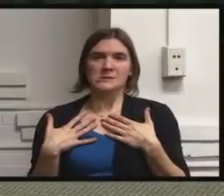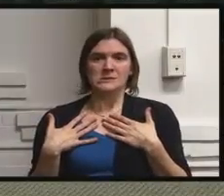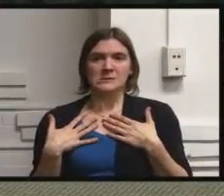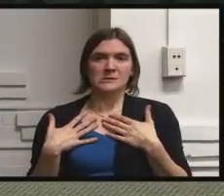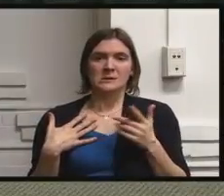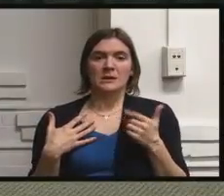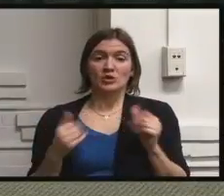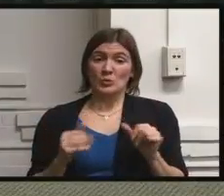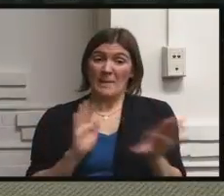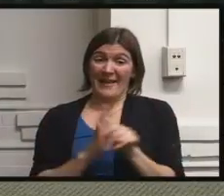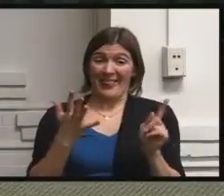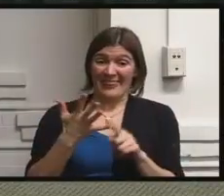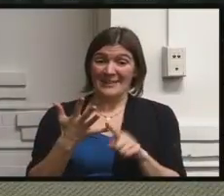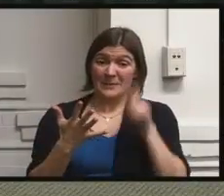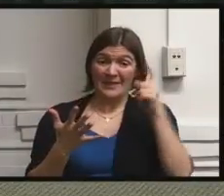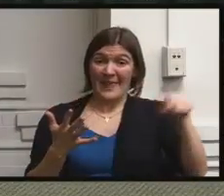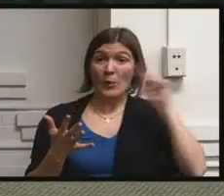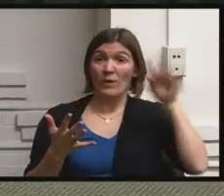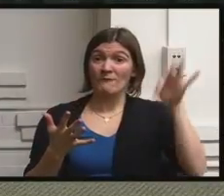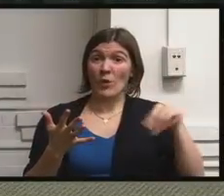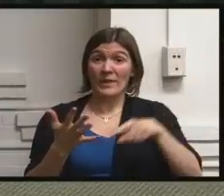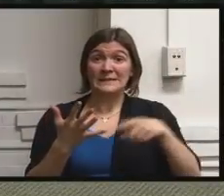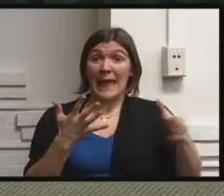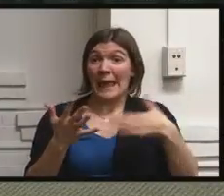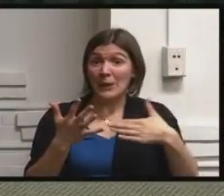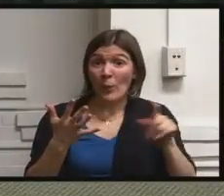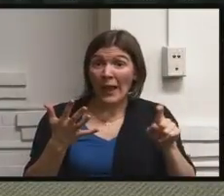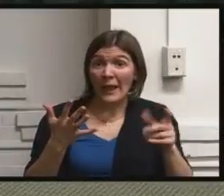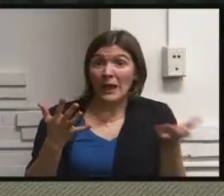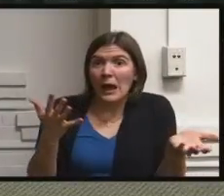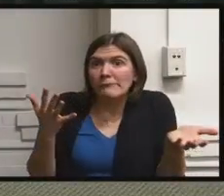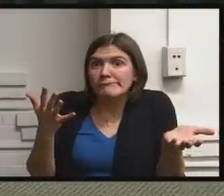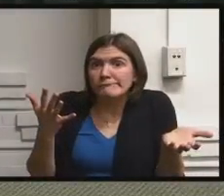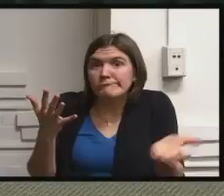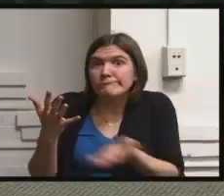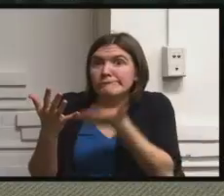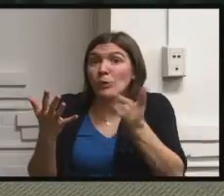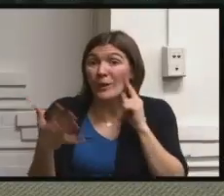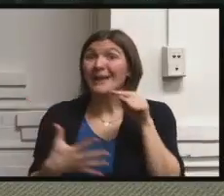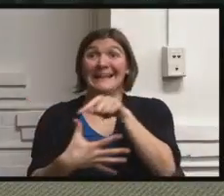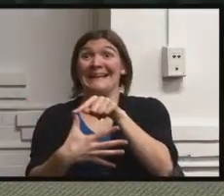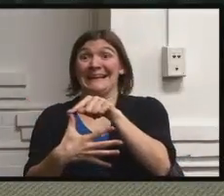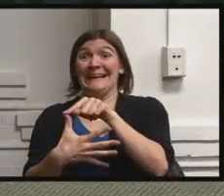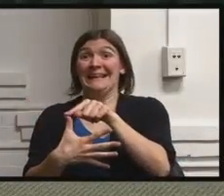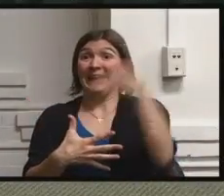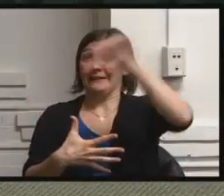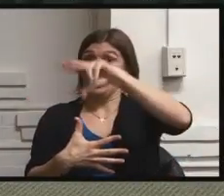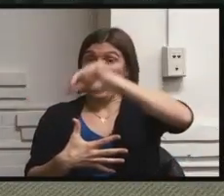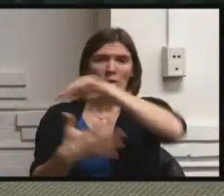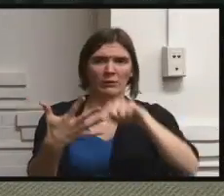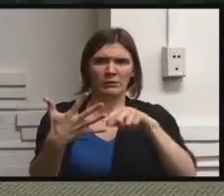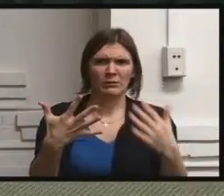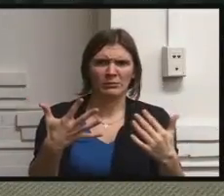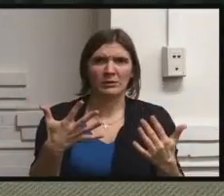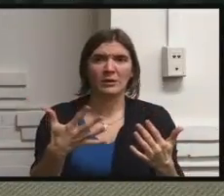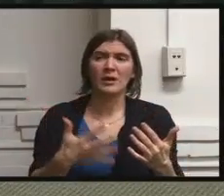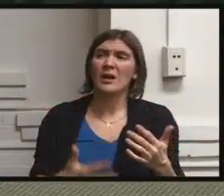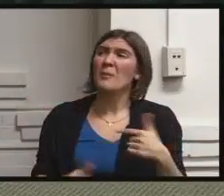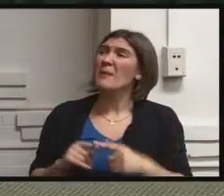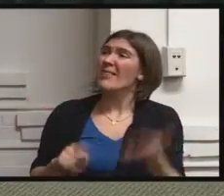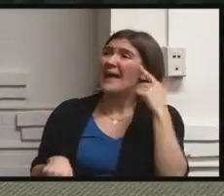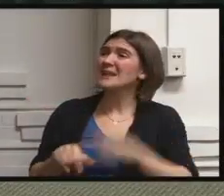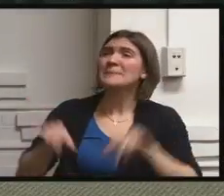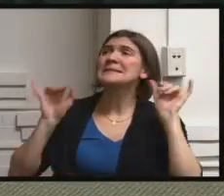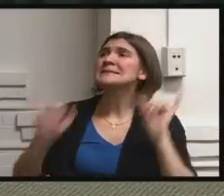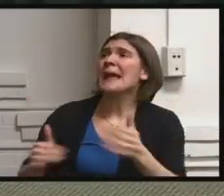this, because I just want it to work this time. So it's like, let's figure out a way that it's going to work this time. Well, we wanted it to work the last time. No, but you know